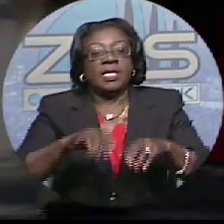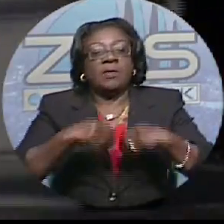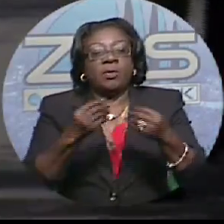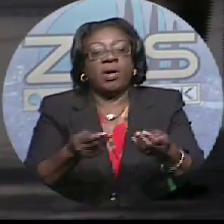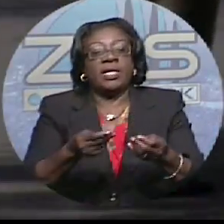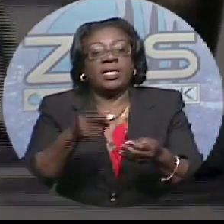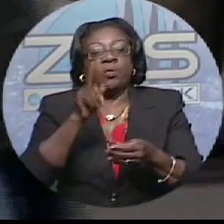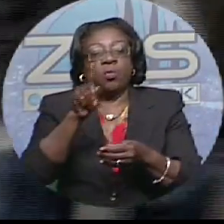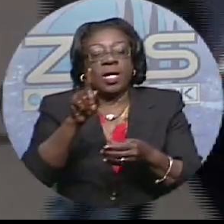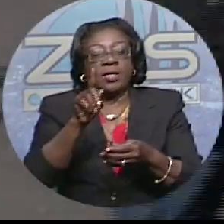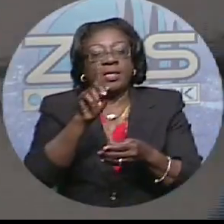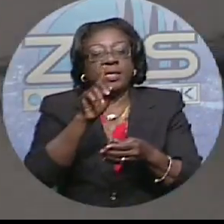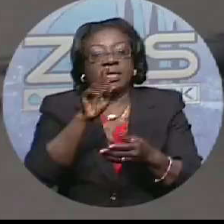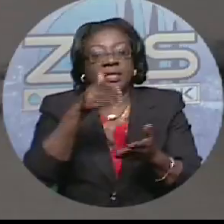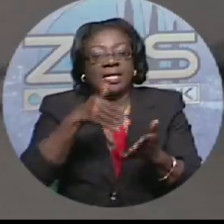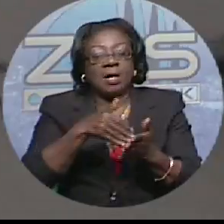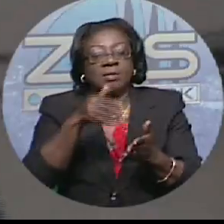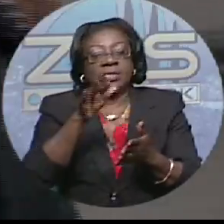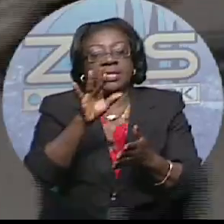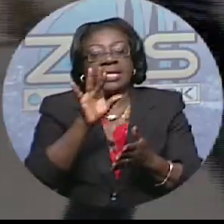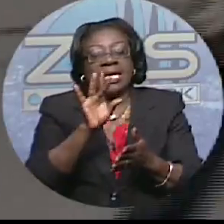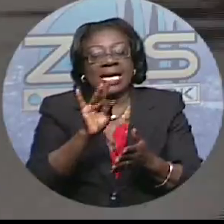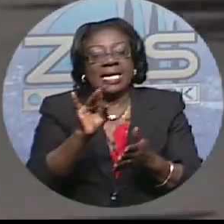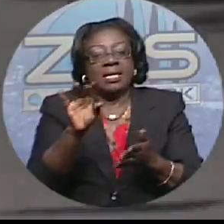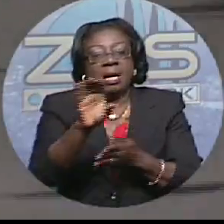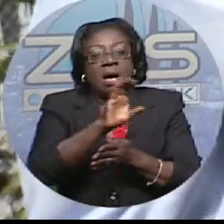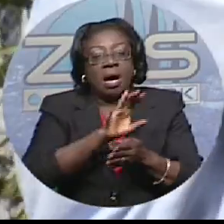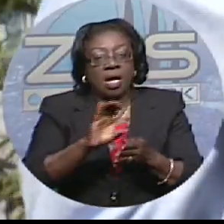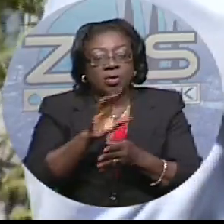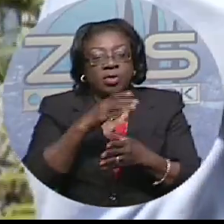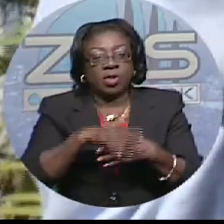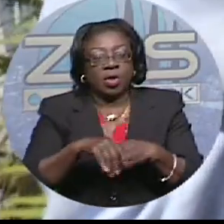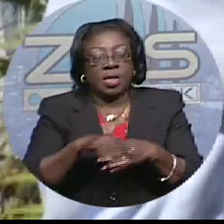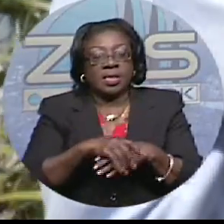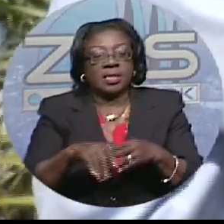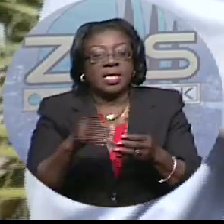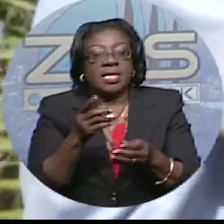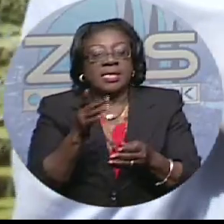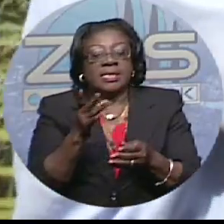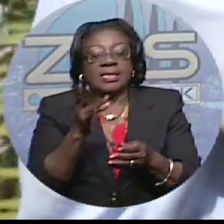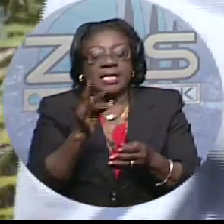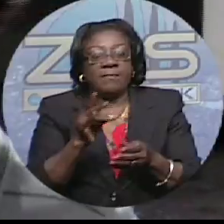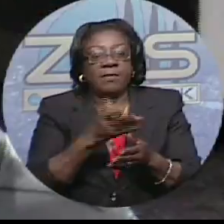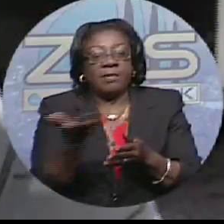$1,800 police bail with one surety. 7 of the accused were ready to have their bail signed.